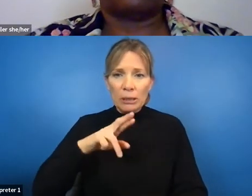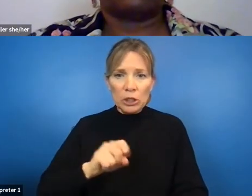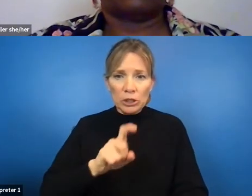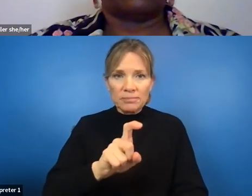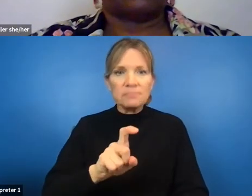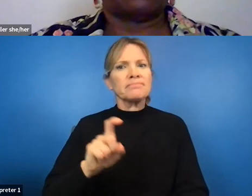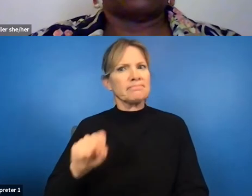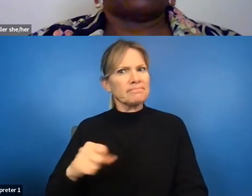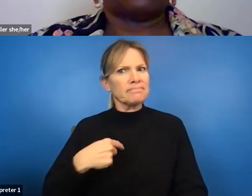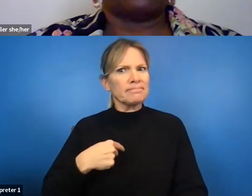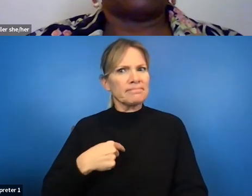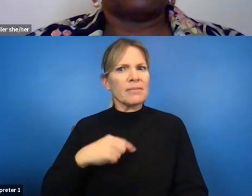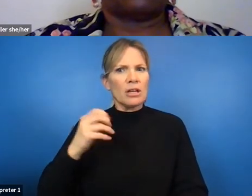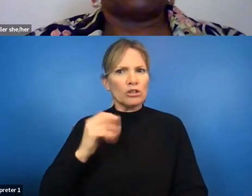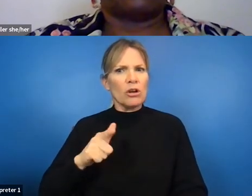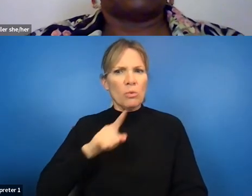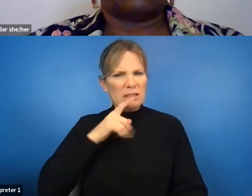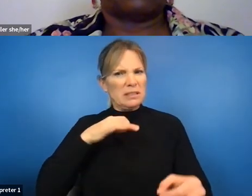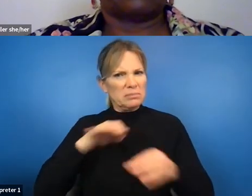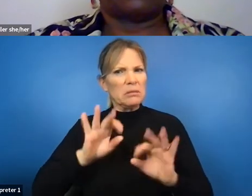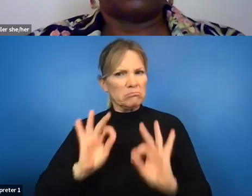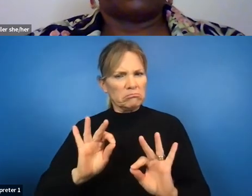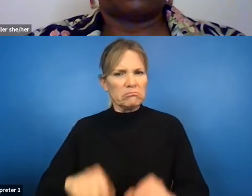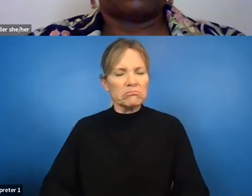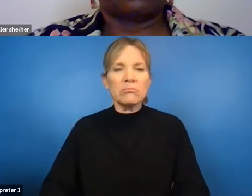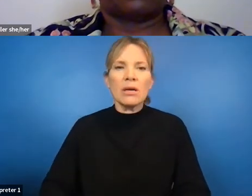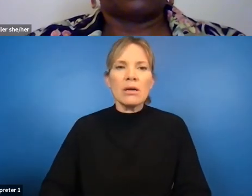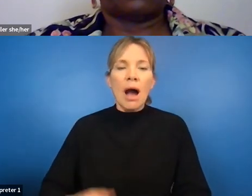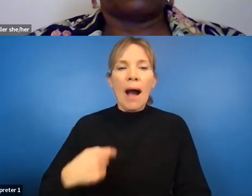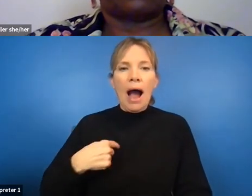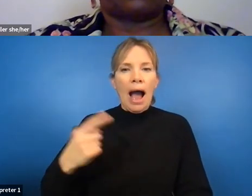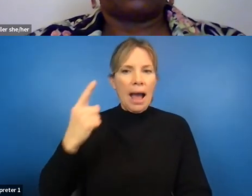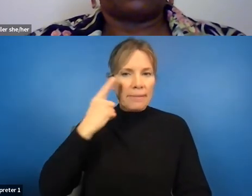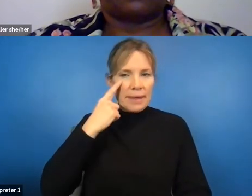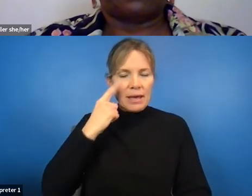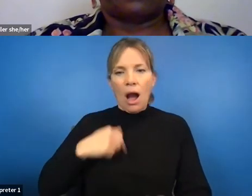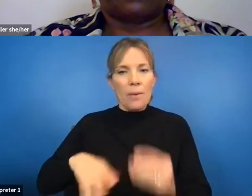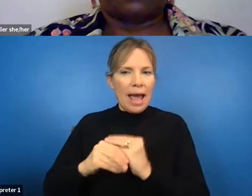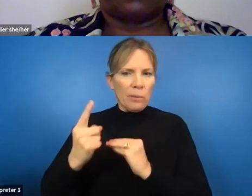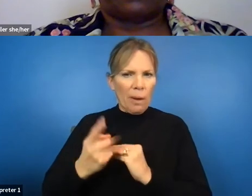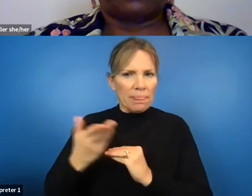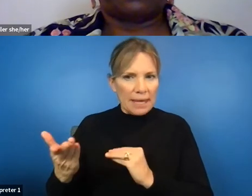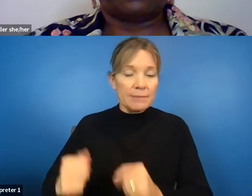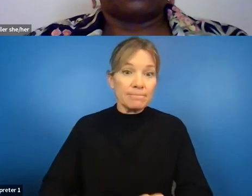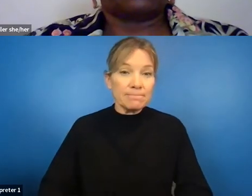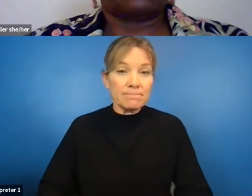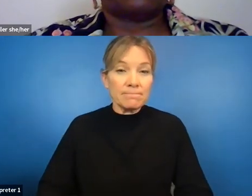Yeah, I mean, Cheryl really covered actually a good period of that time. So, I mean, I think I'll just add on to this that